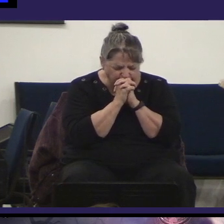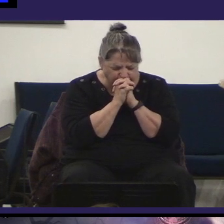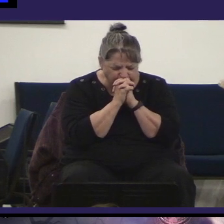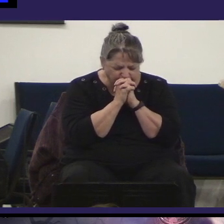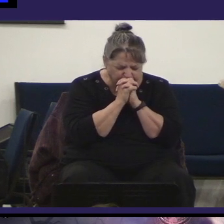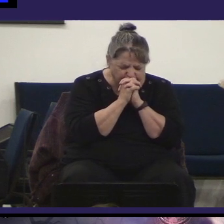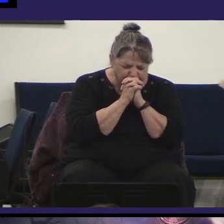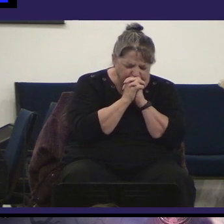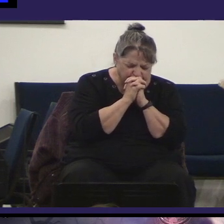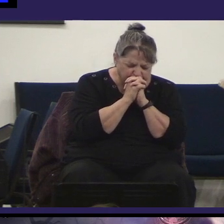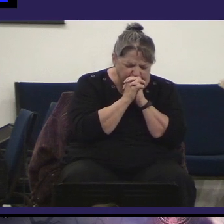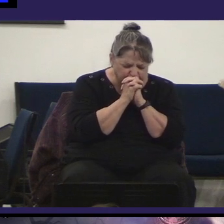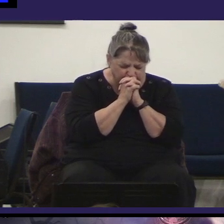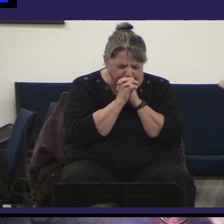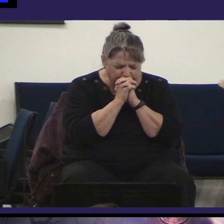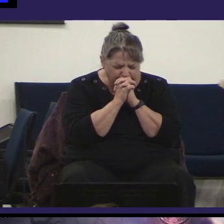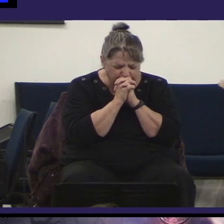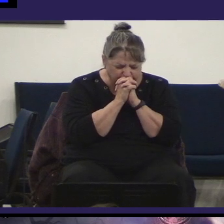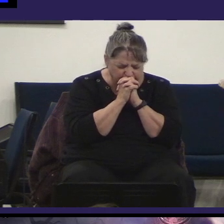Jesus.